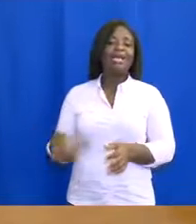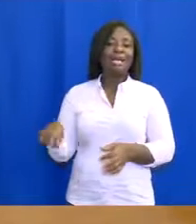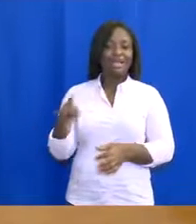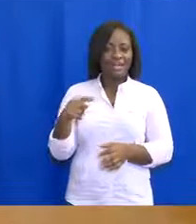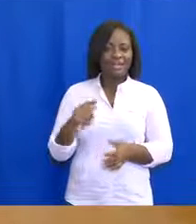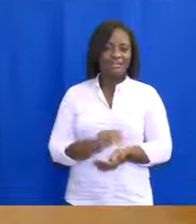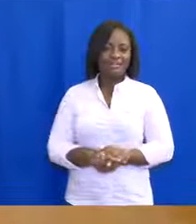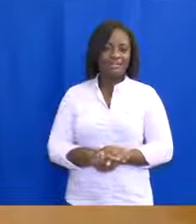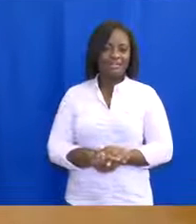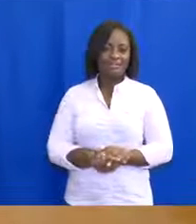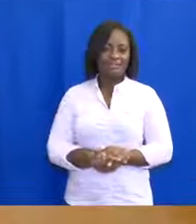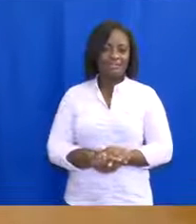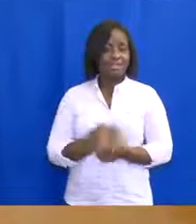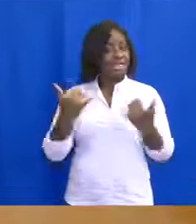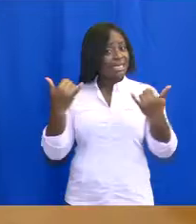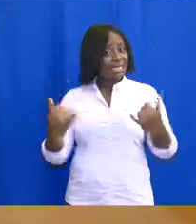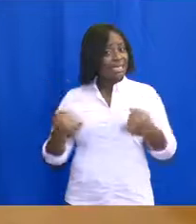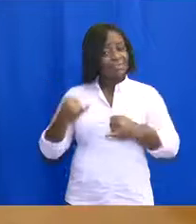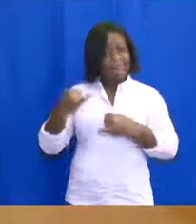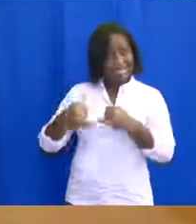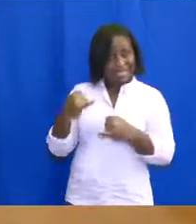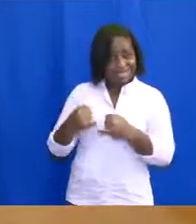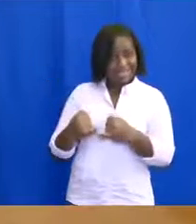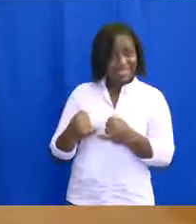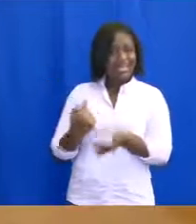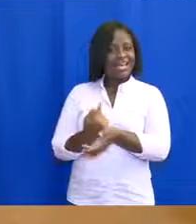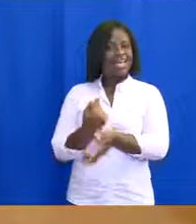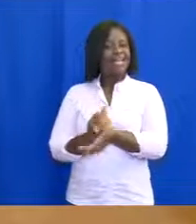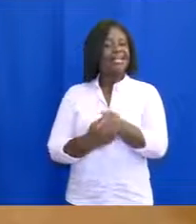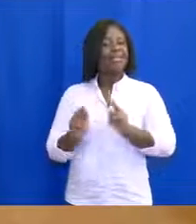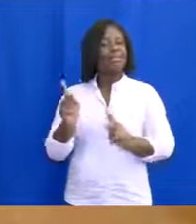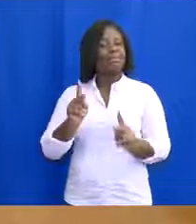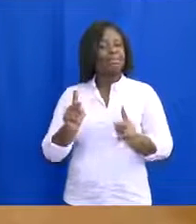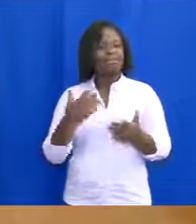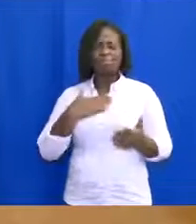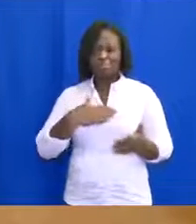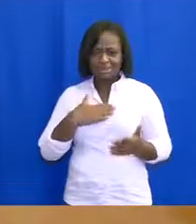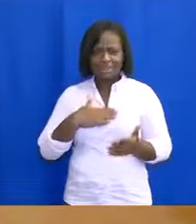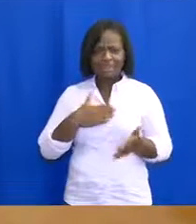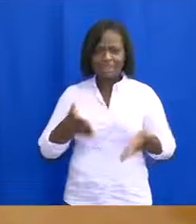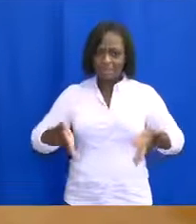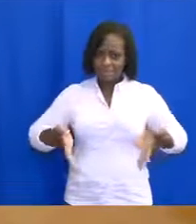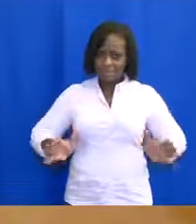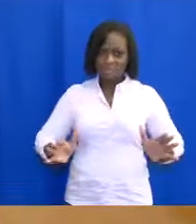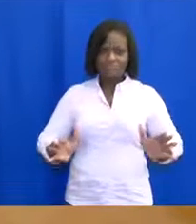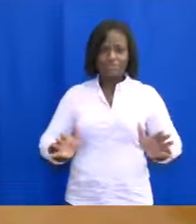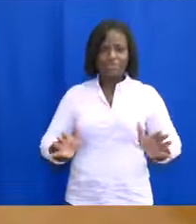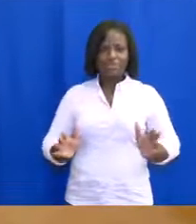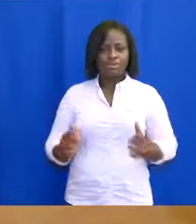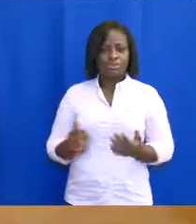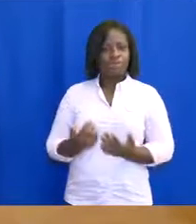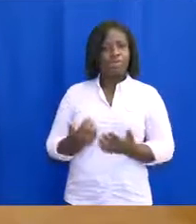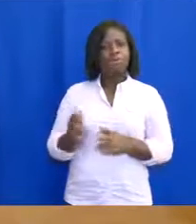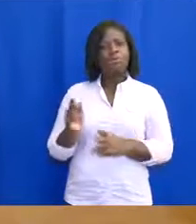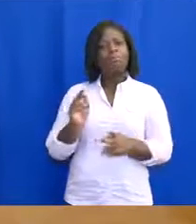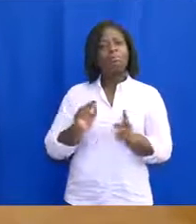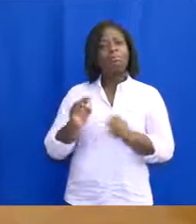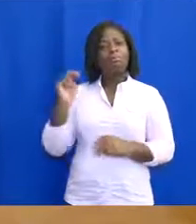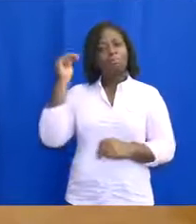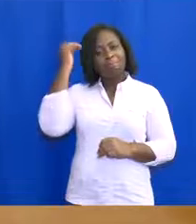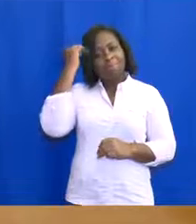obi fe na abagbe school na Bayer school na Mangma nagbe wolue